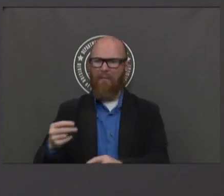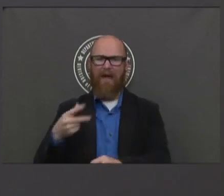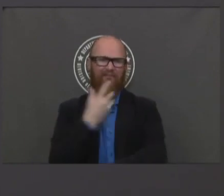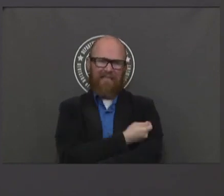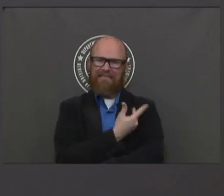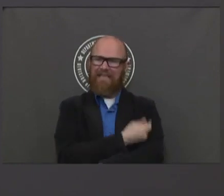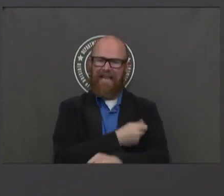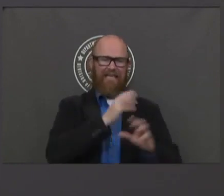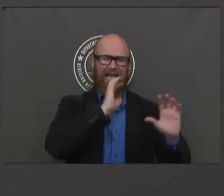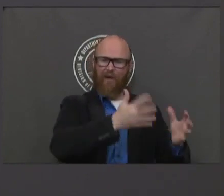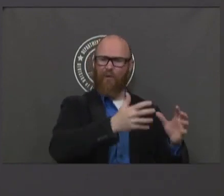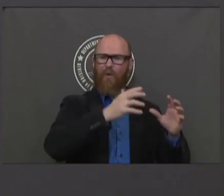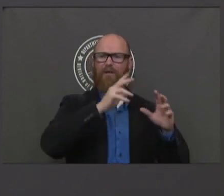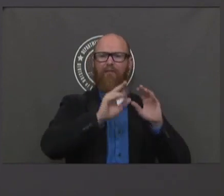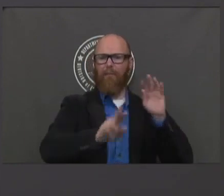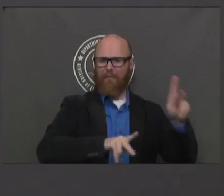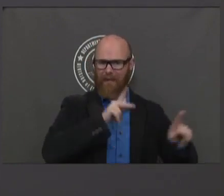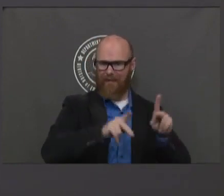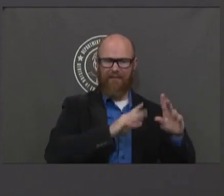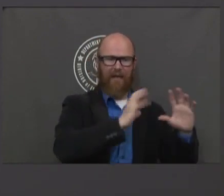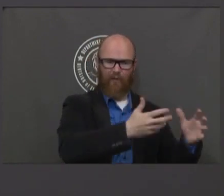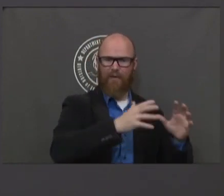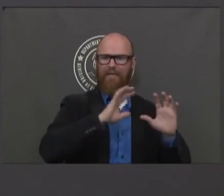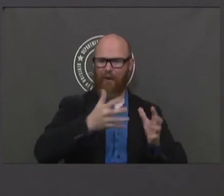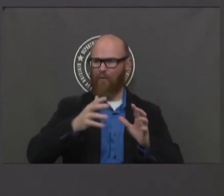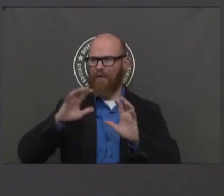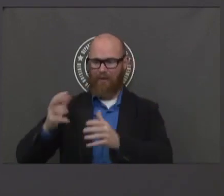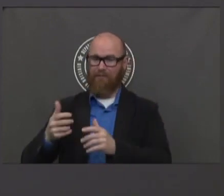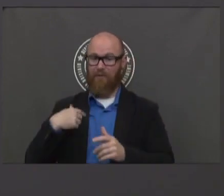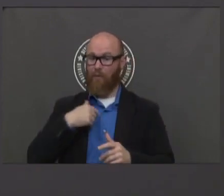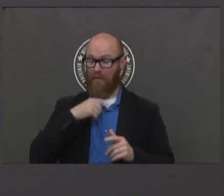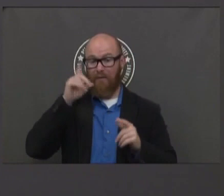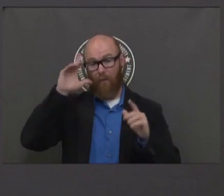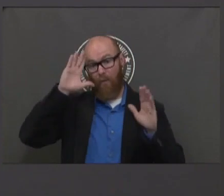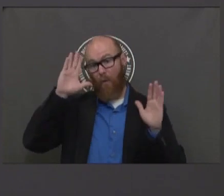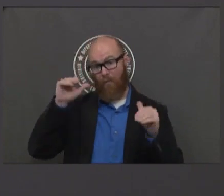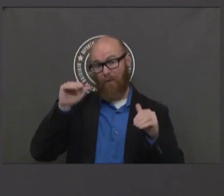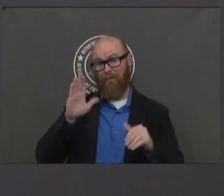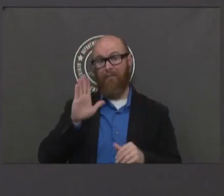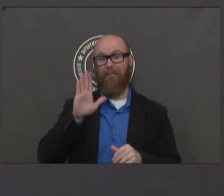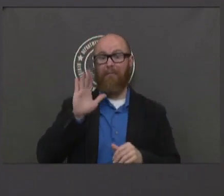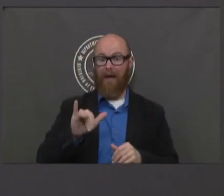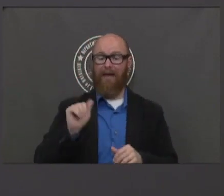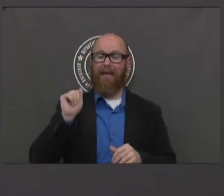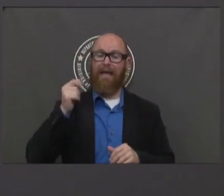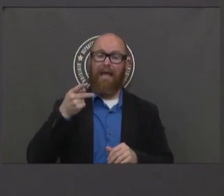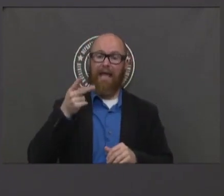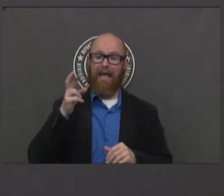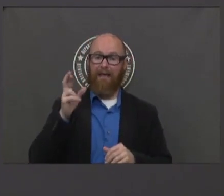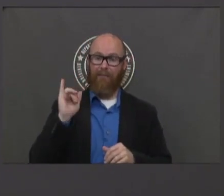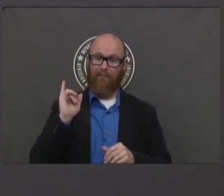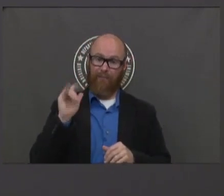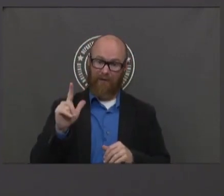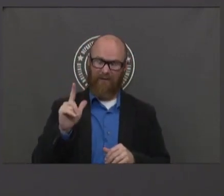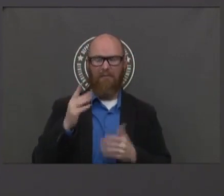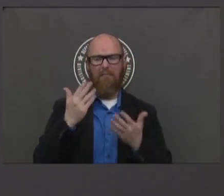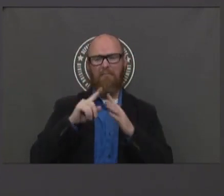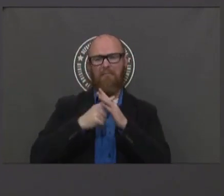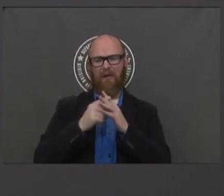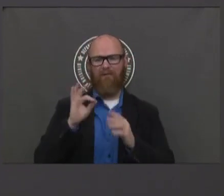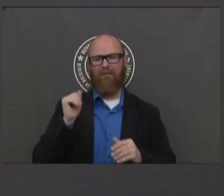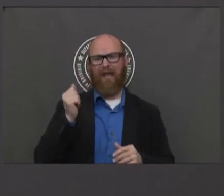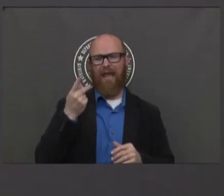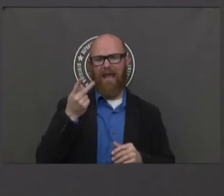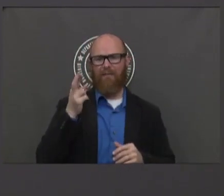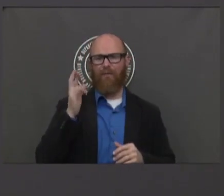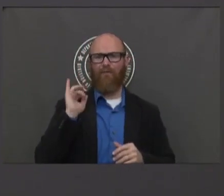this category, we anticipate and hope that by April, the beginning of April,